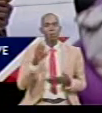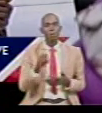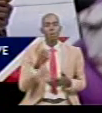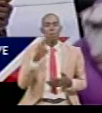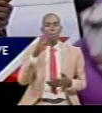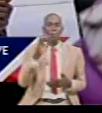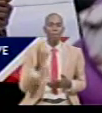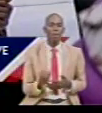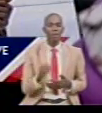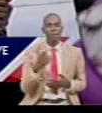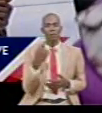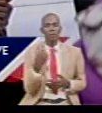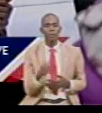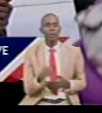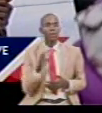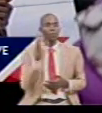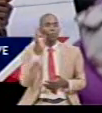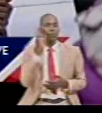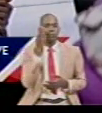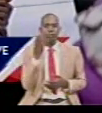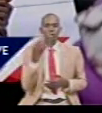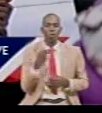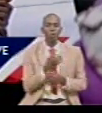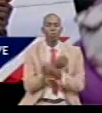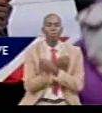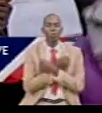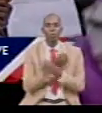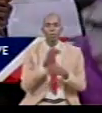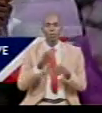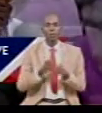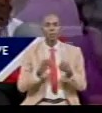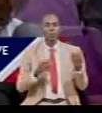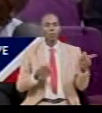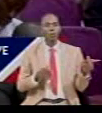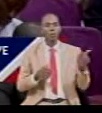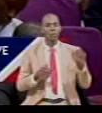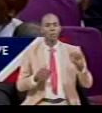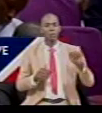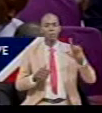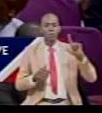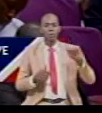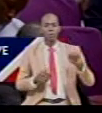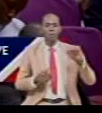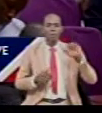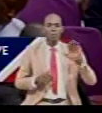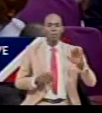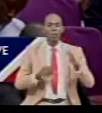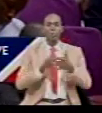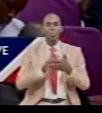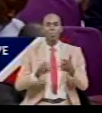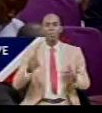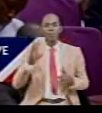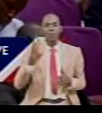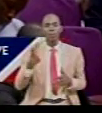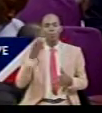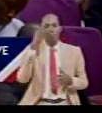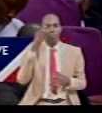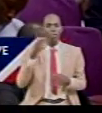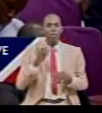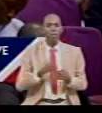by the fruit of love. In Galatians chapter 5, verse 6, for in